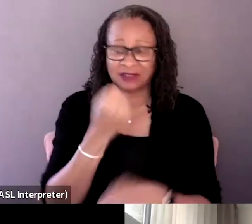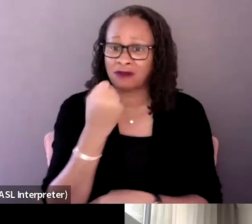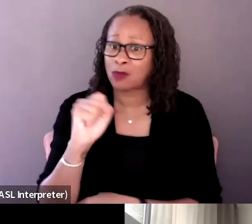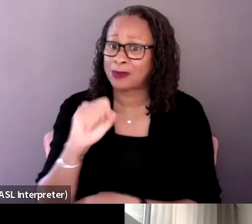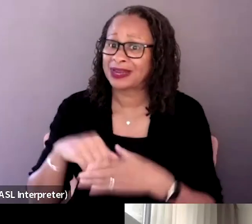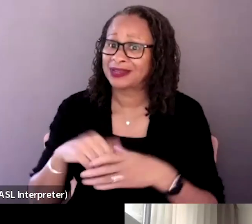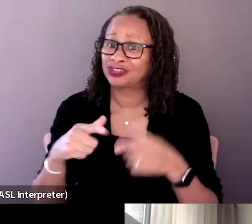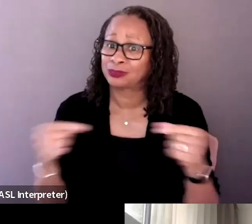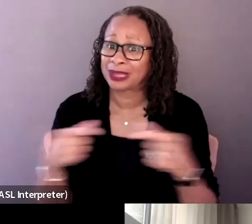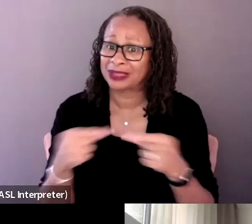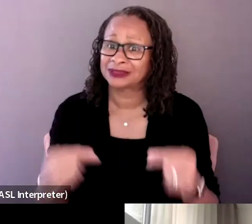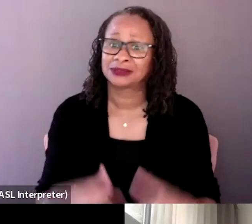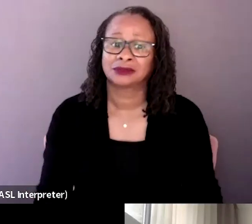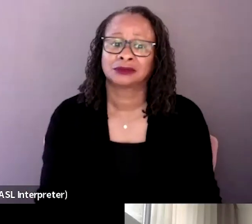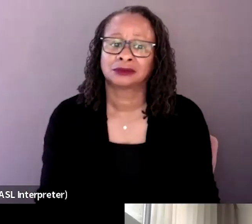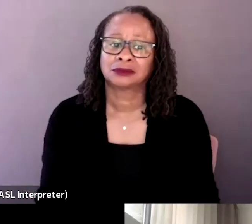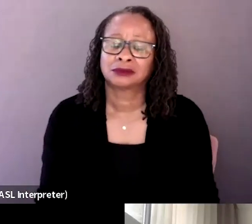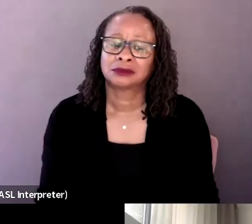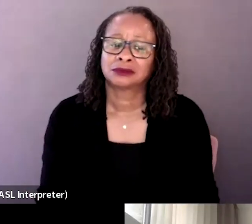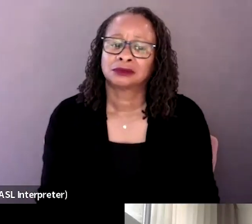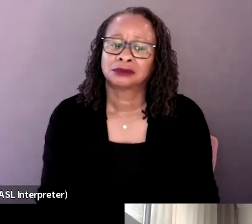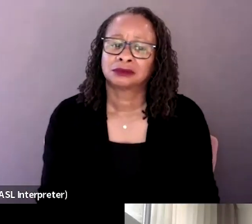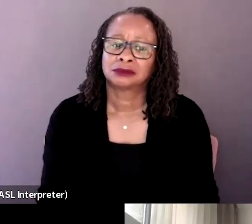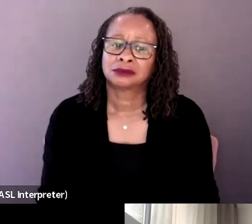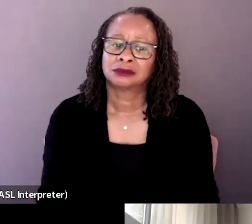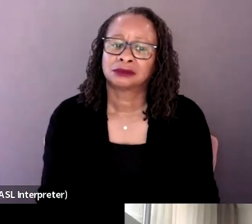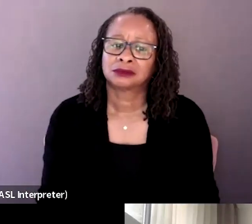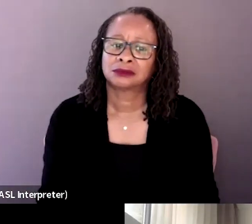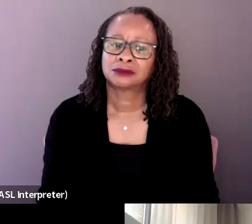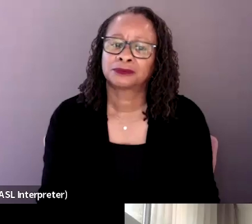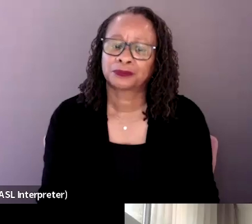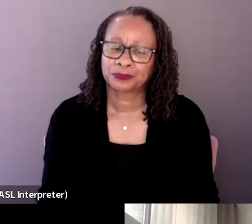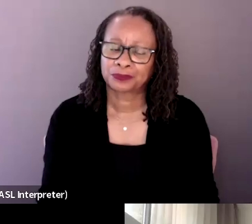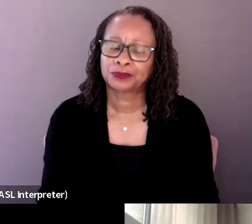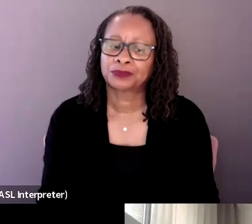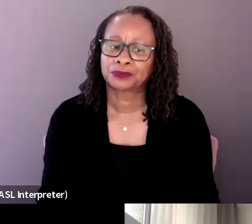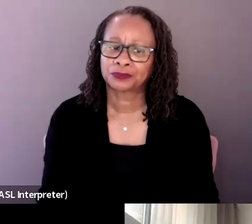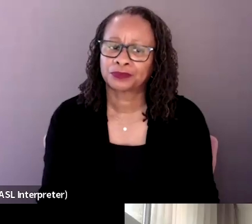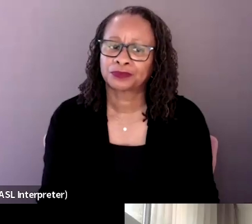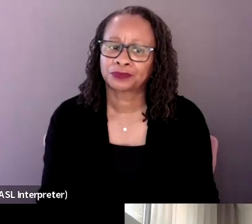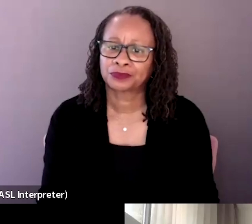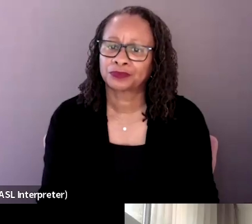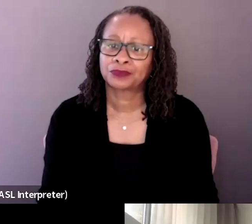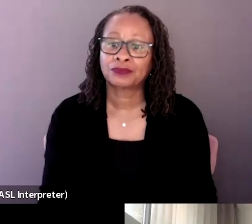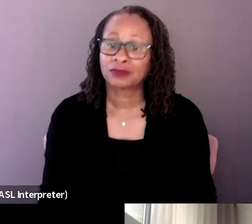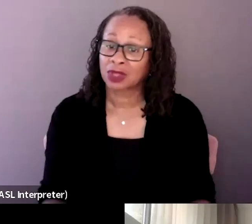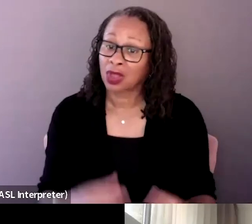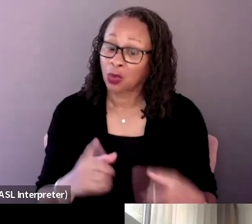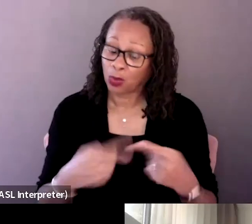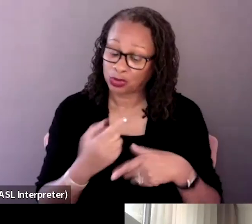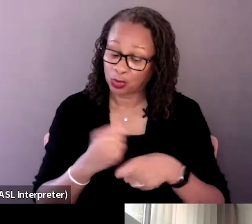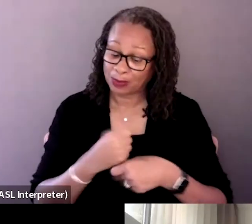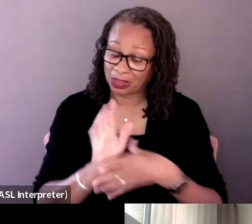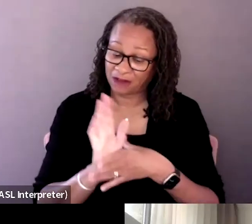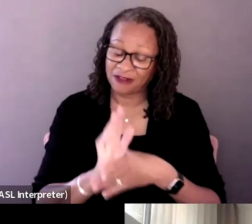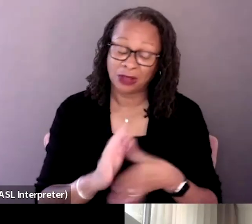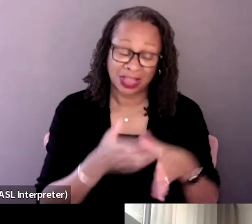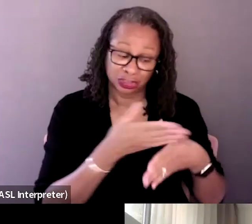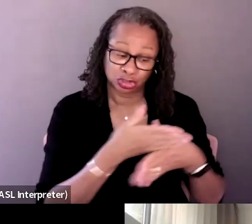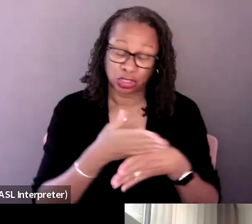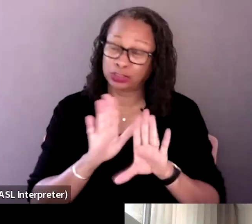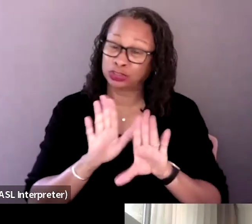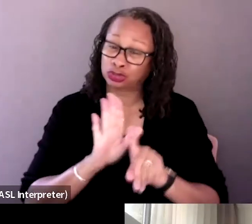then how making the film, you're sharing yourself so vulnerably,